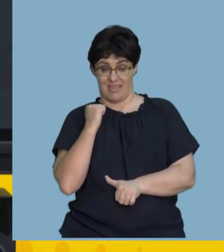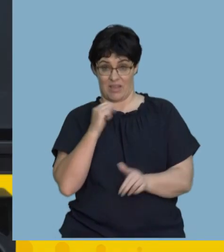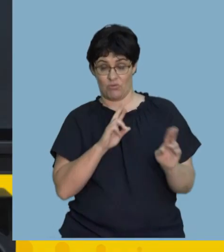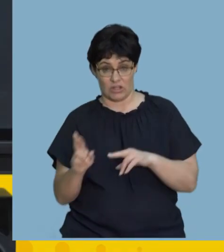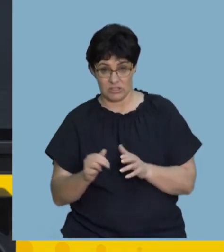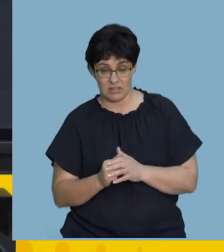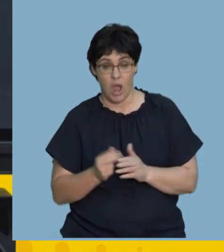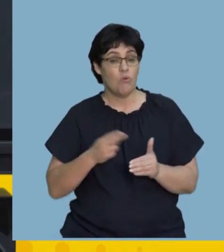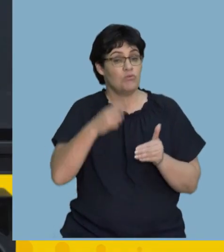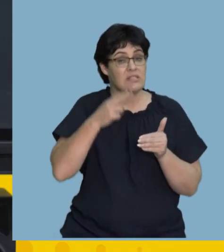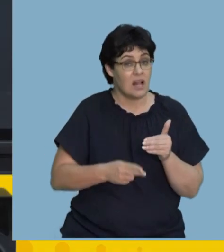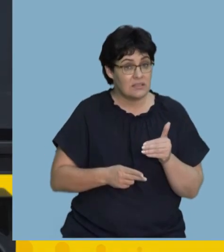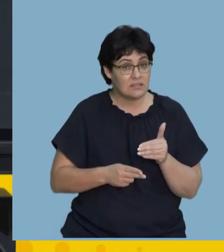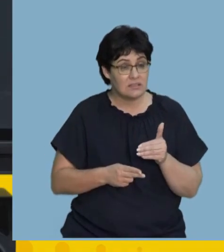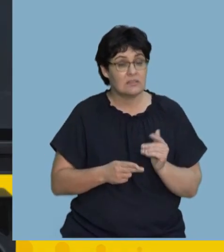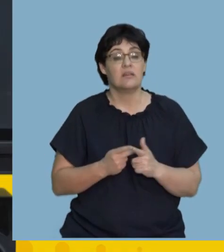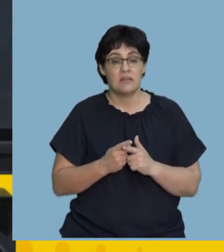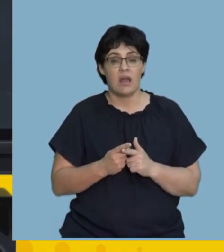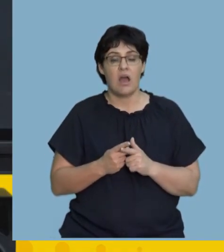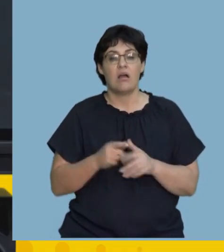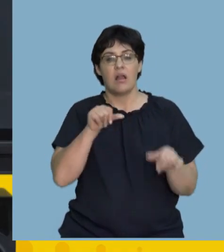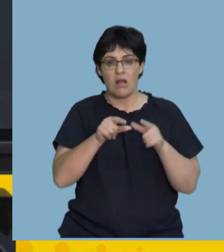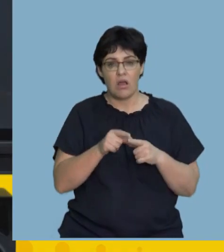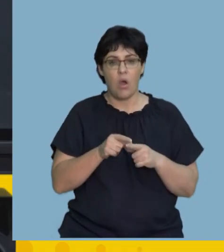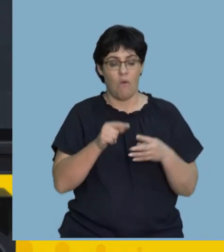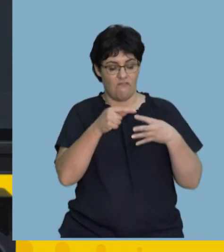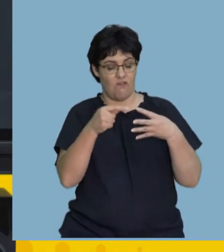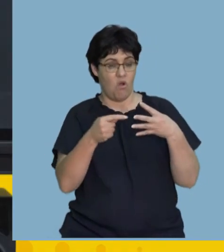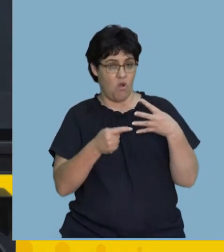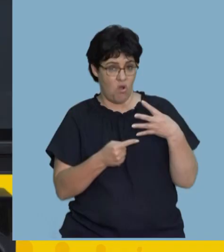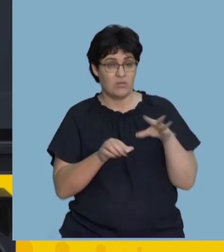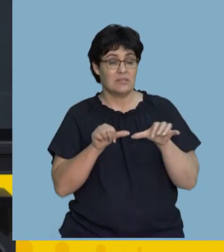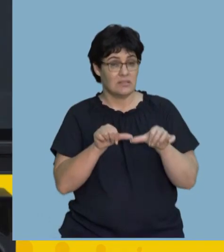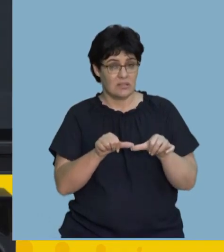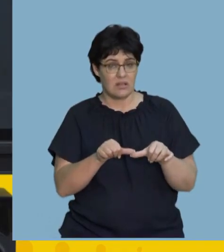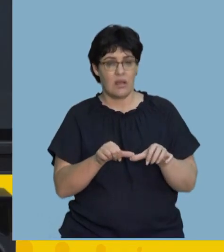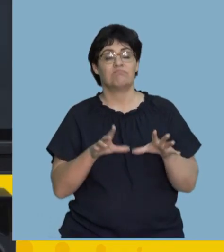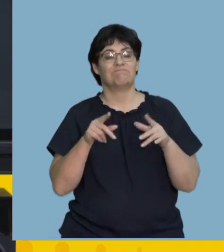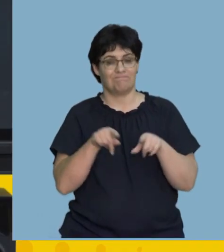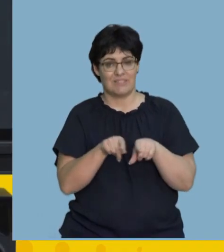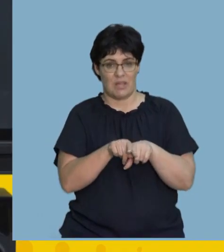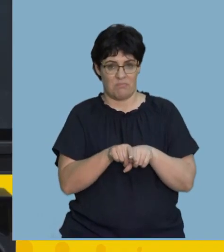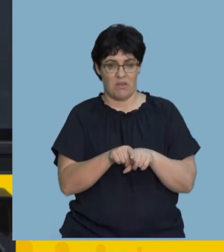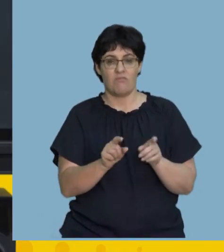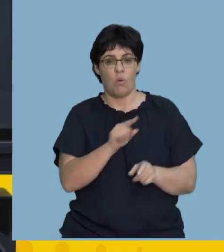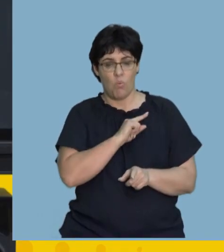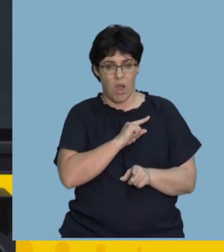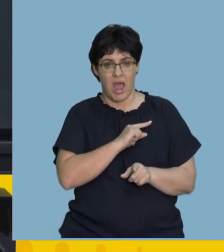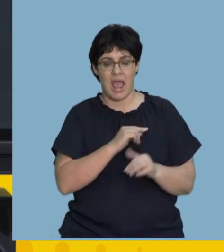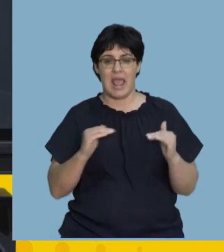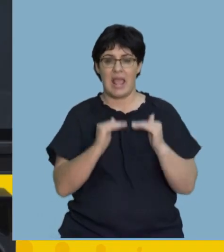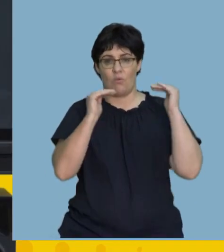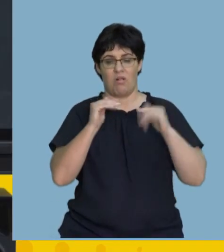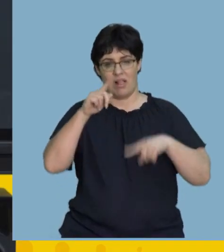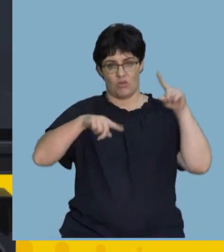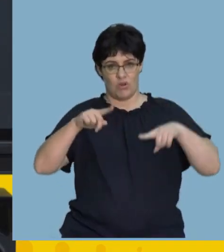okay? And as a result of that, the concentrations of all substances actually remain constant as a consequence of equal rates